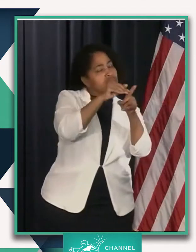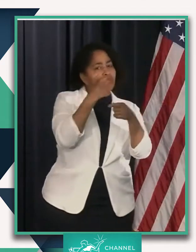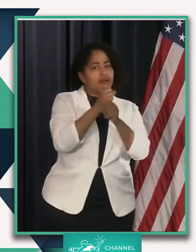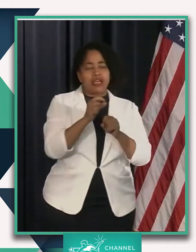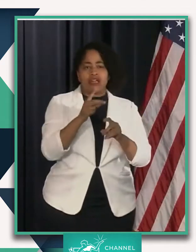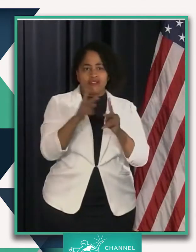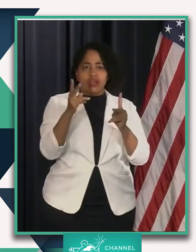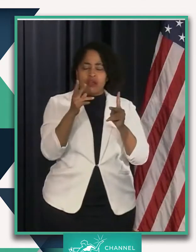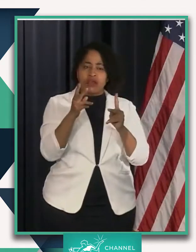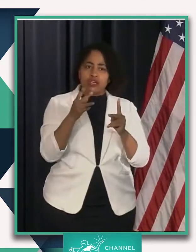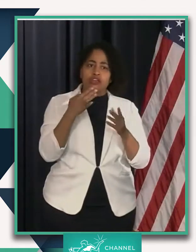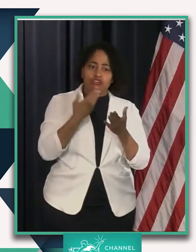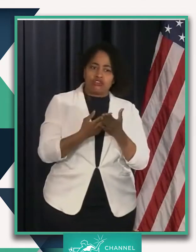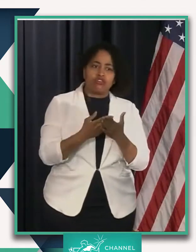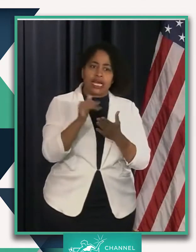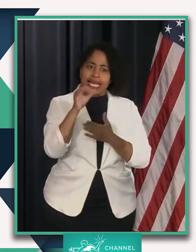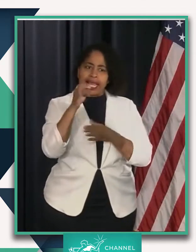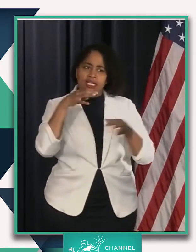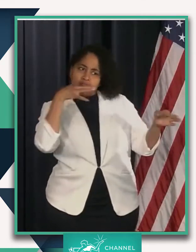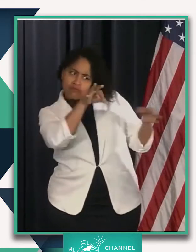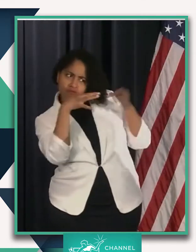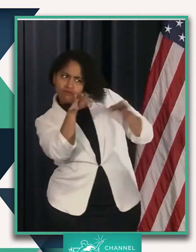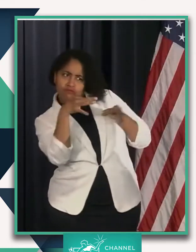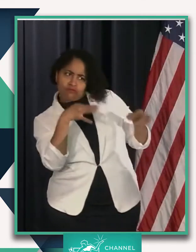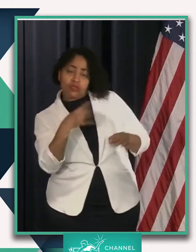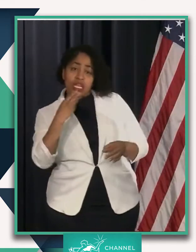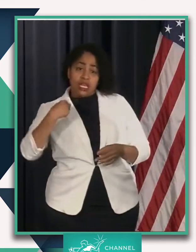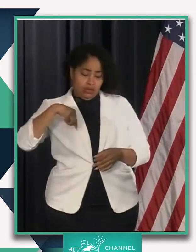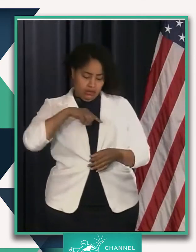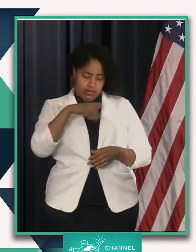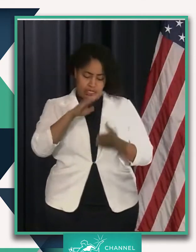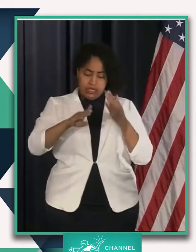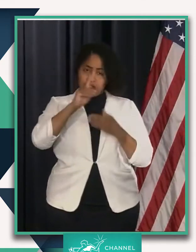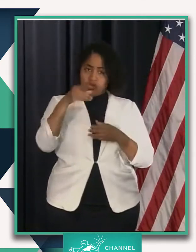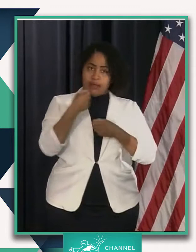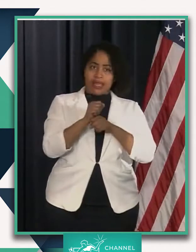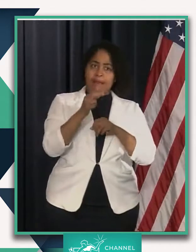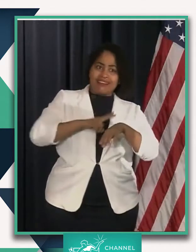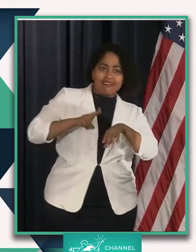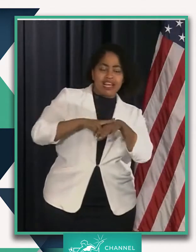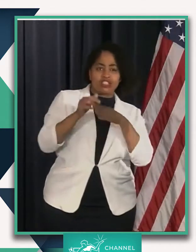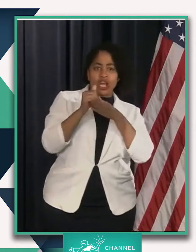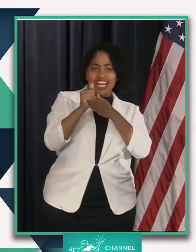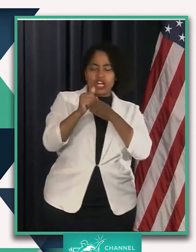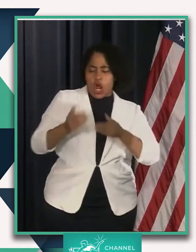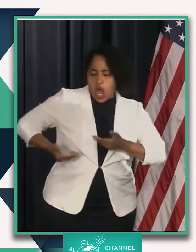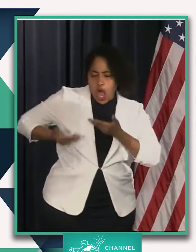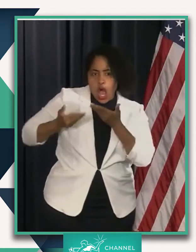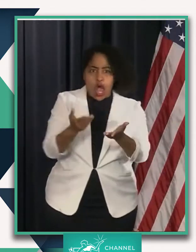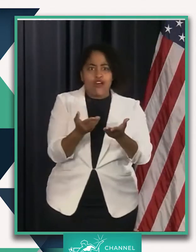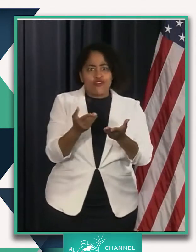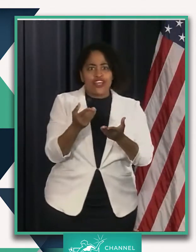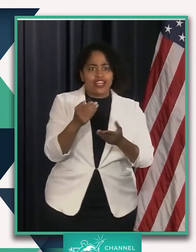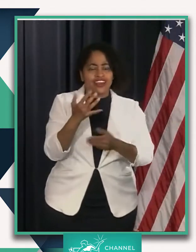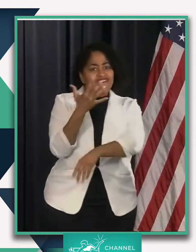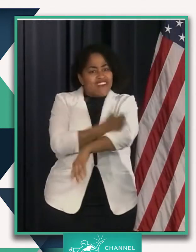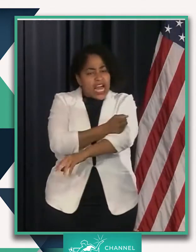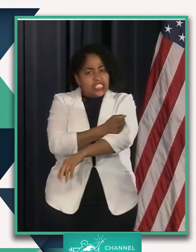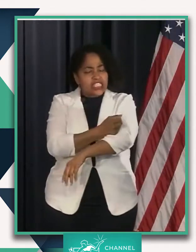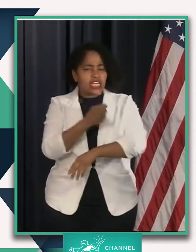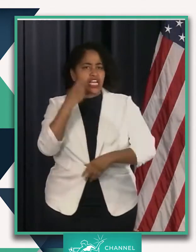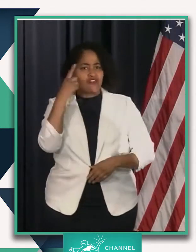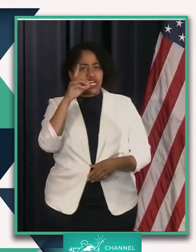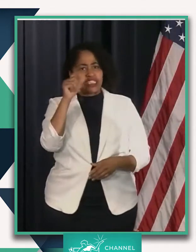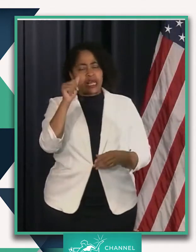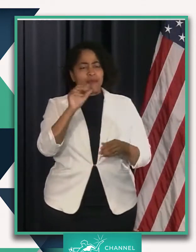case. And the city of Detroit became a national leader in offering vaccines to the disabled community. We were the